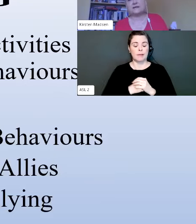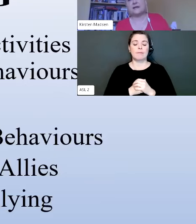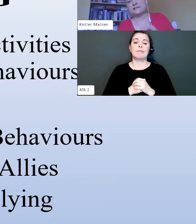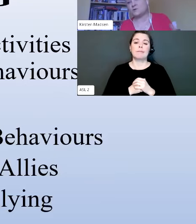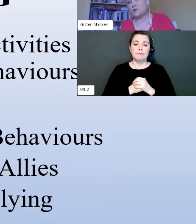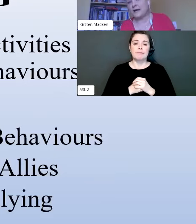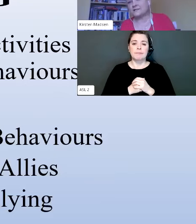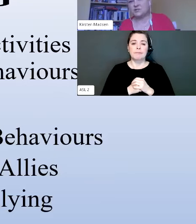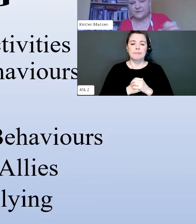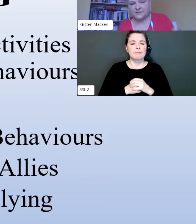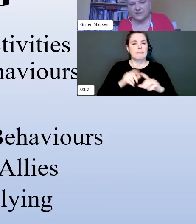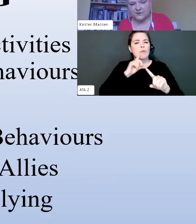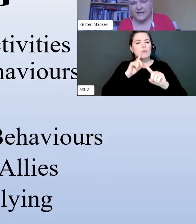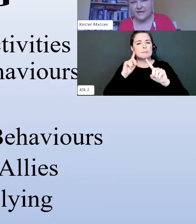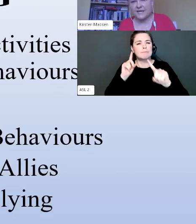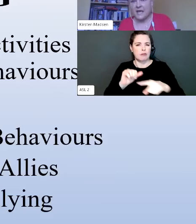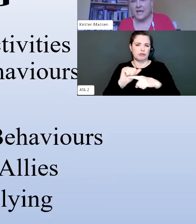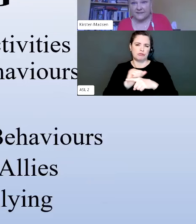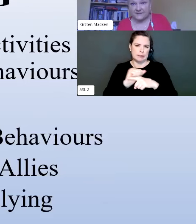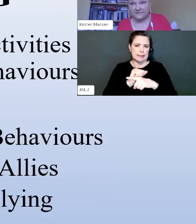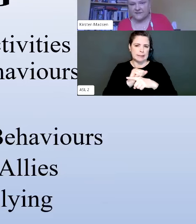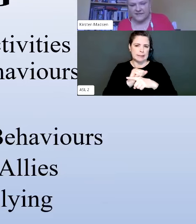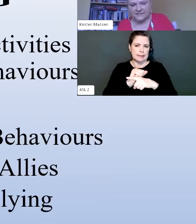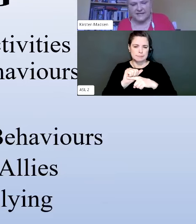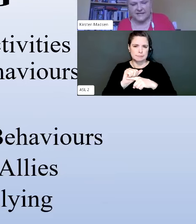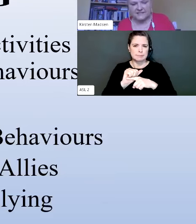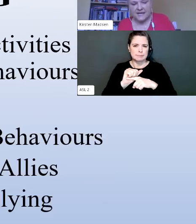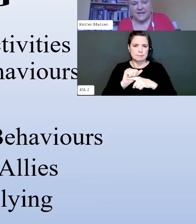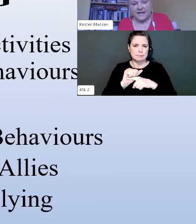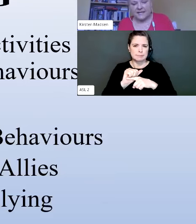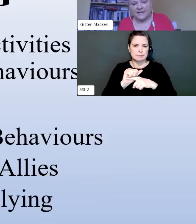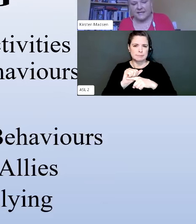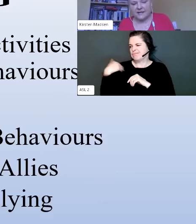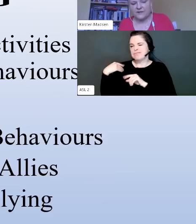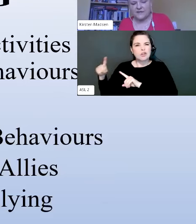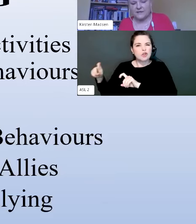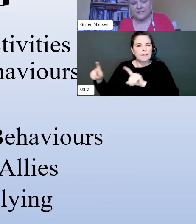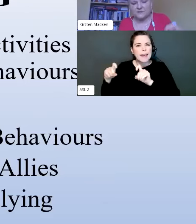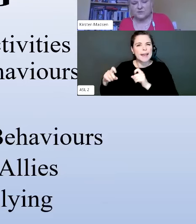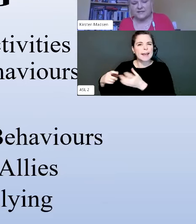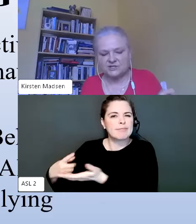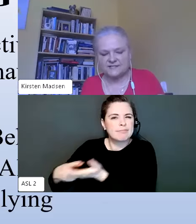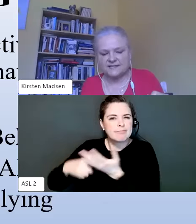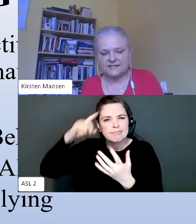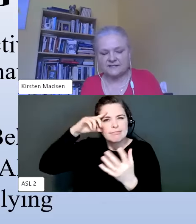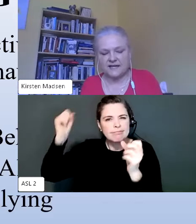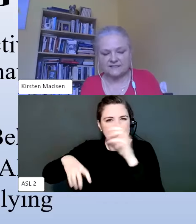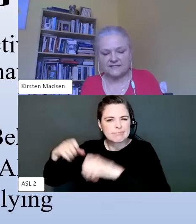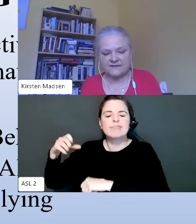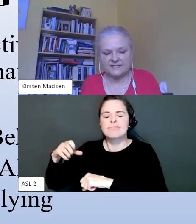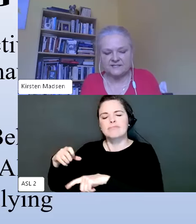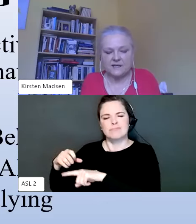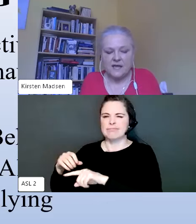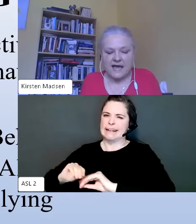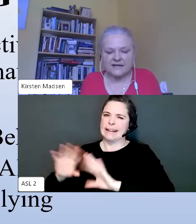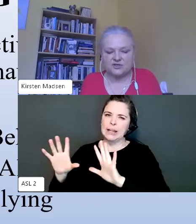clearly as a request during the survey and the different think tanks. And here we think about strategies and